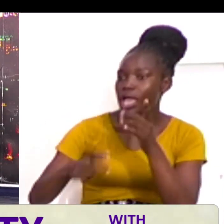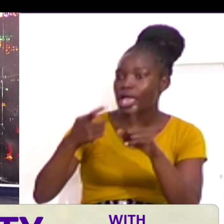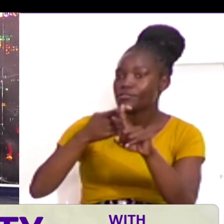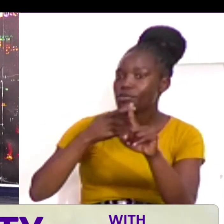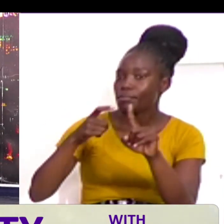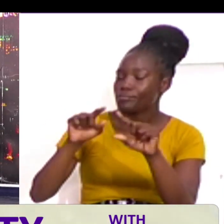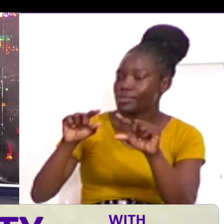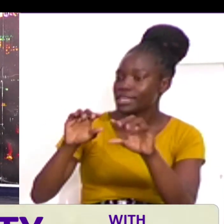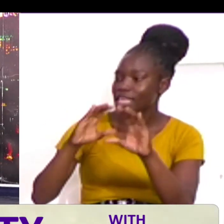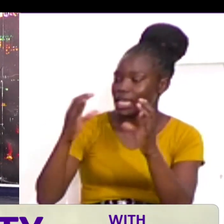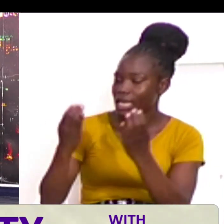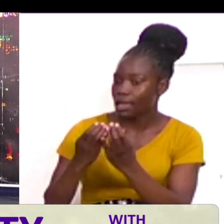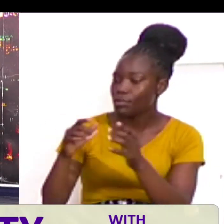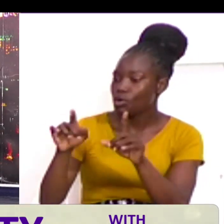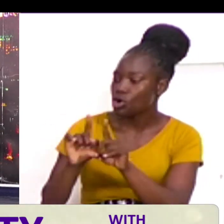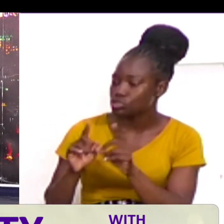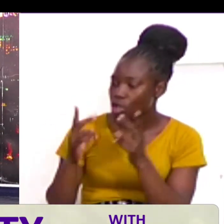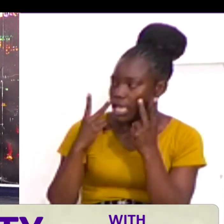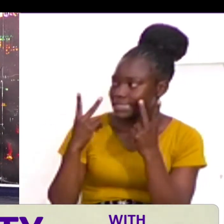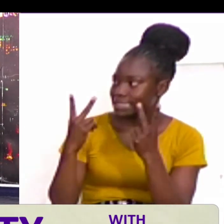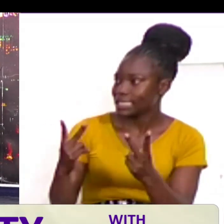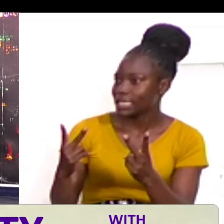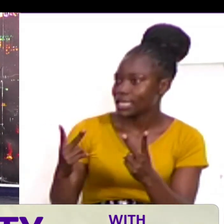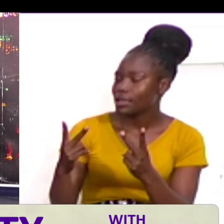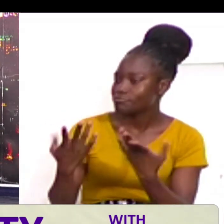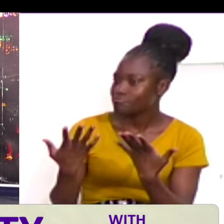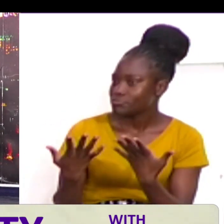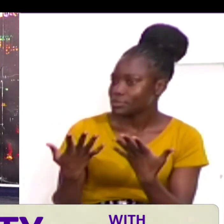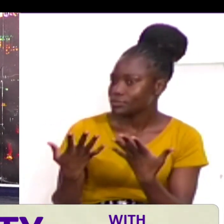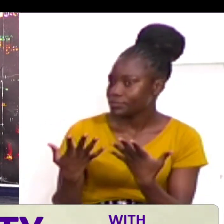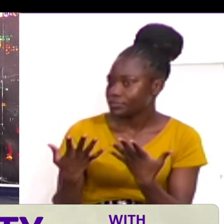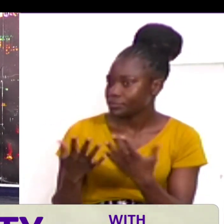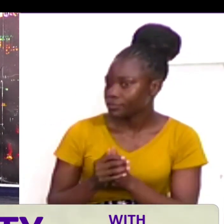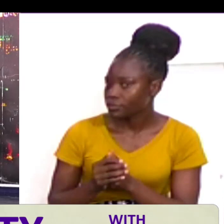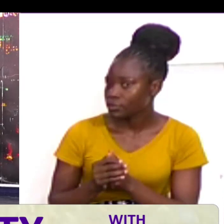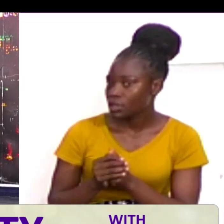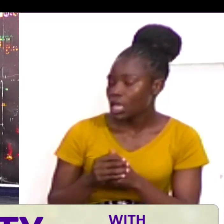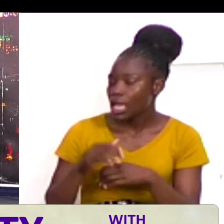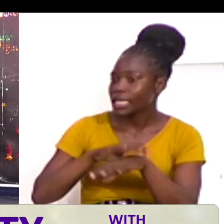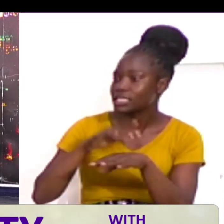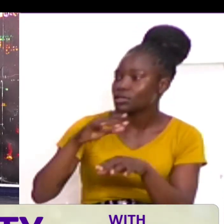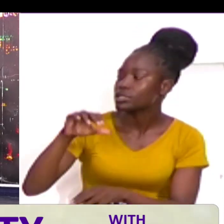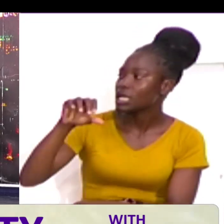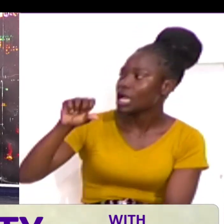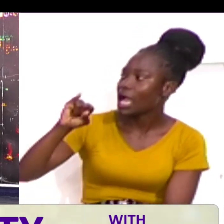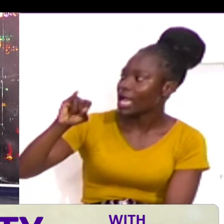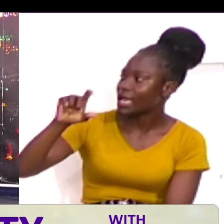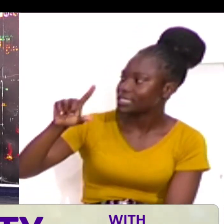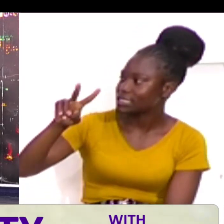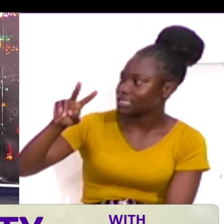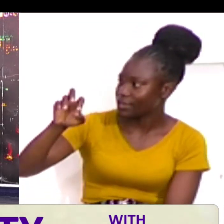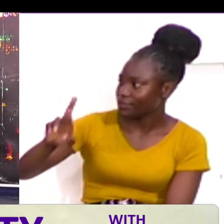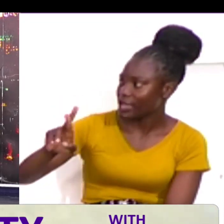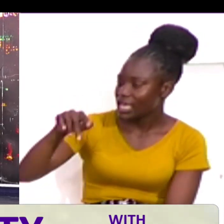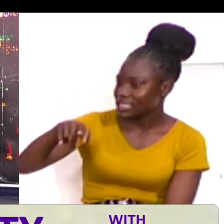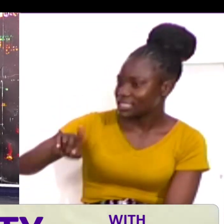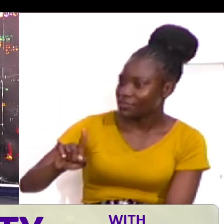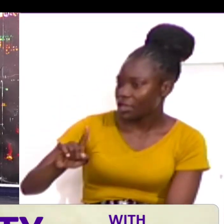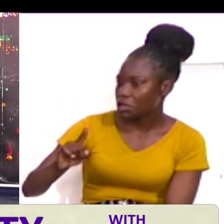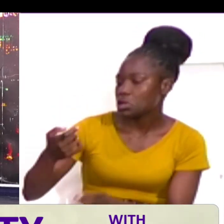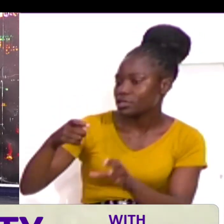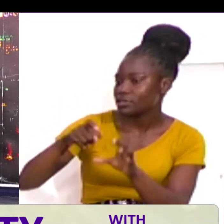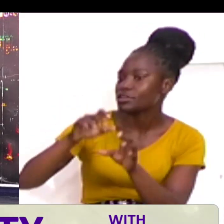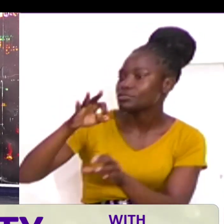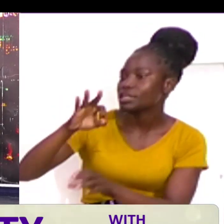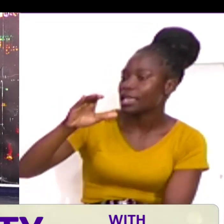club, from the club, we are seeing they're in the thick of things as far as getting a silverware this season is concerned. They are still into the FA Cup